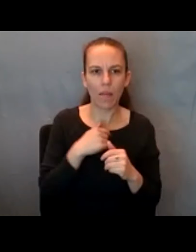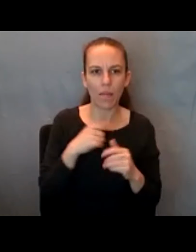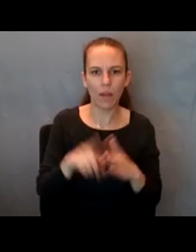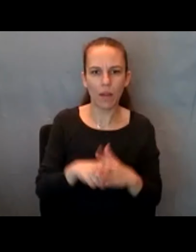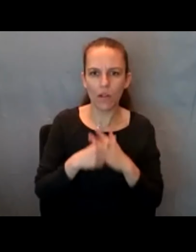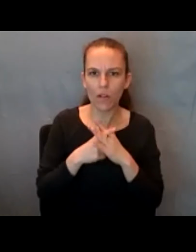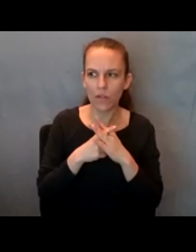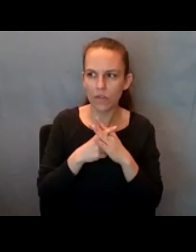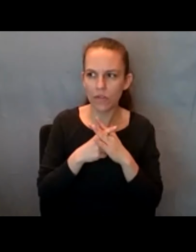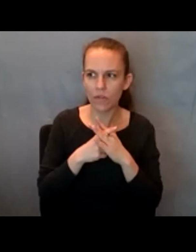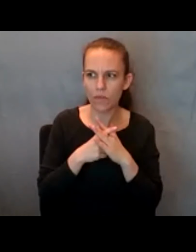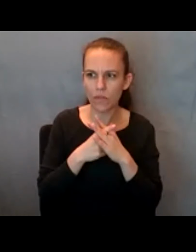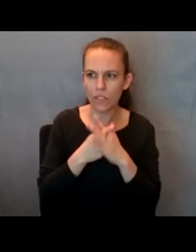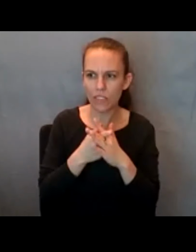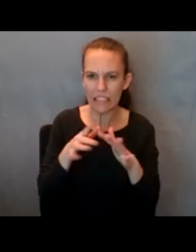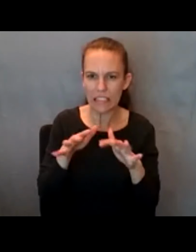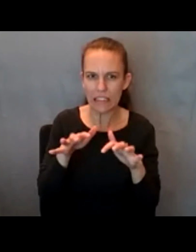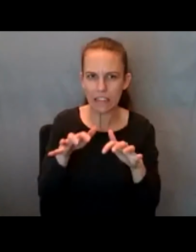office.